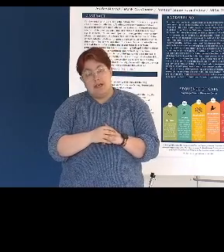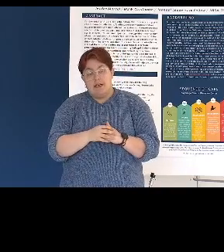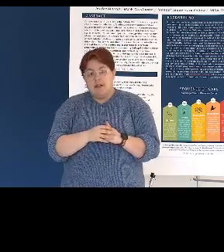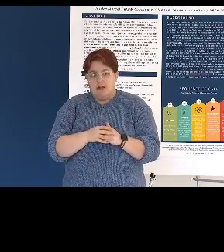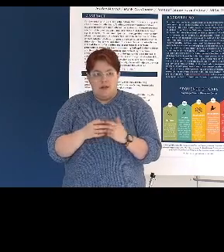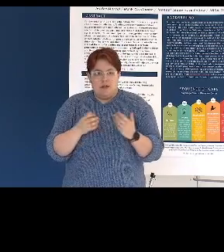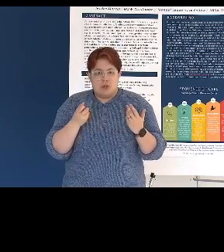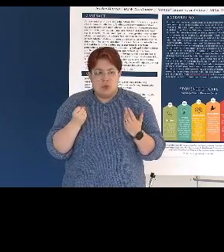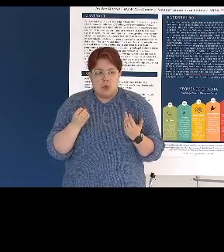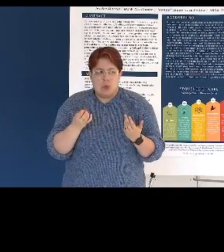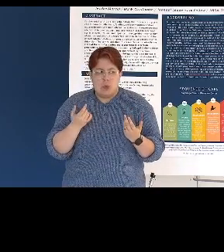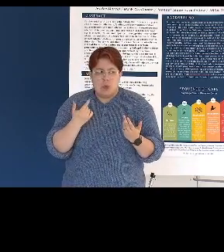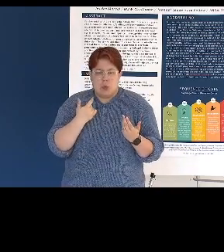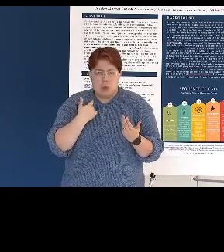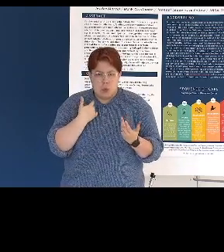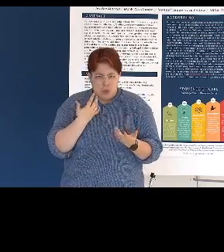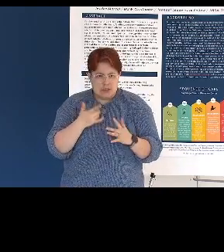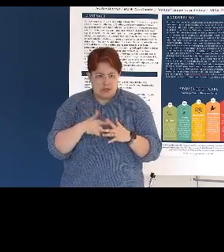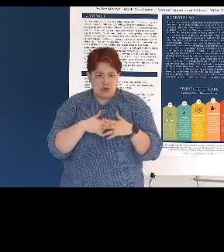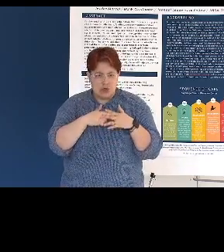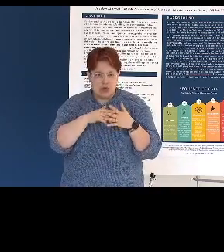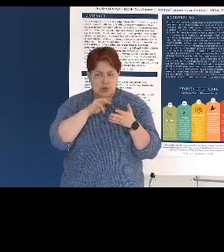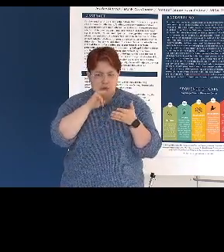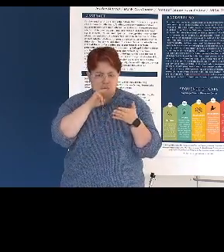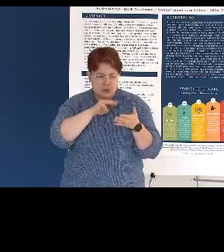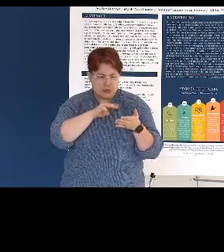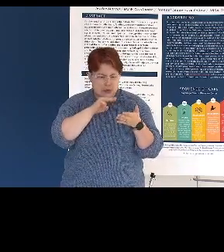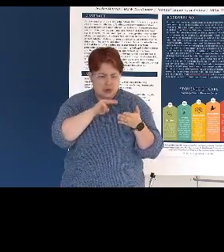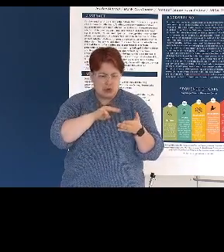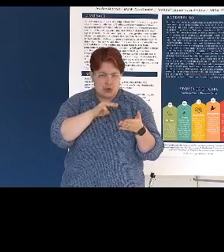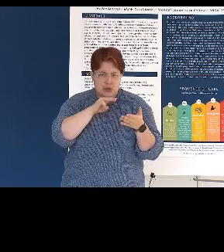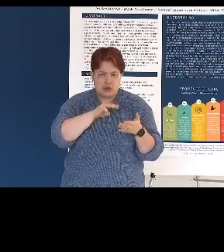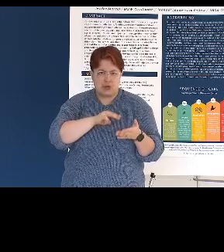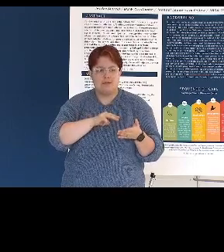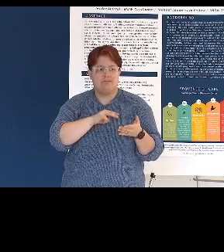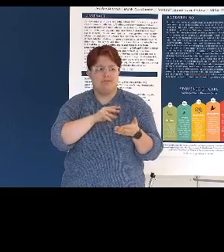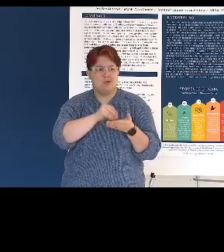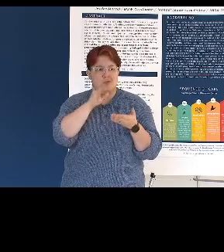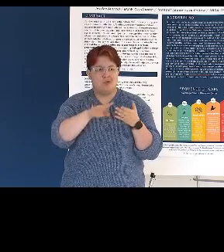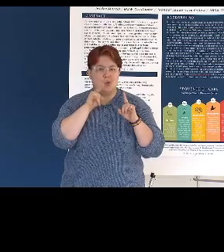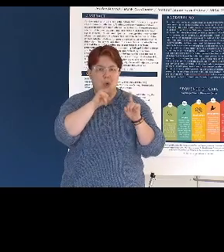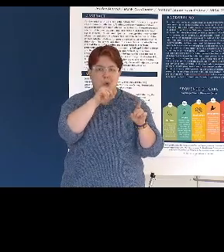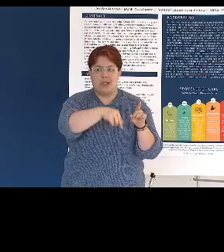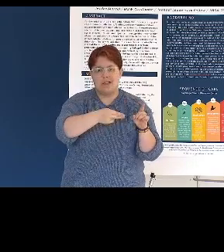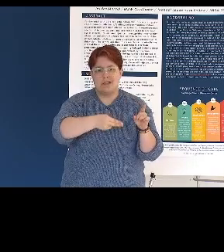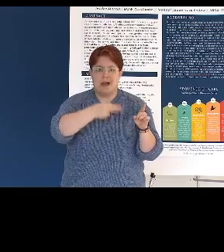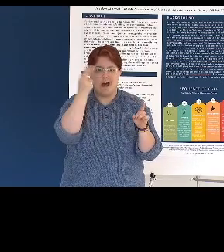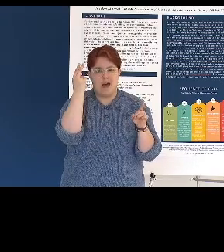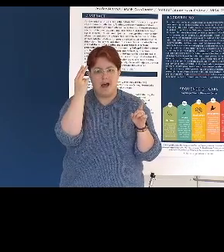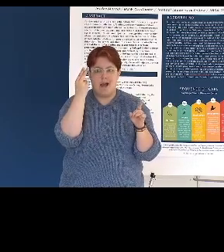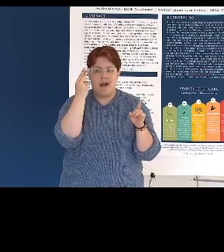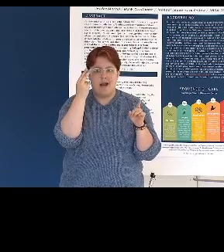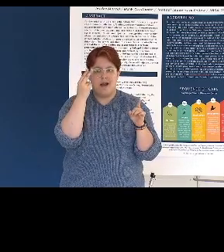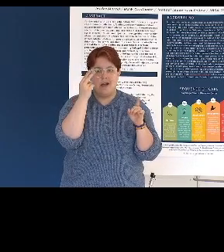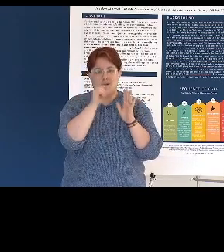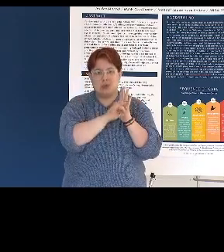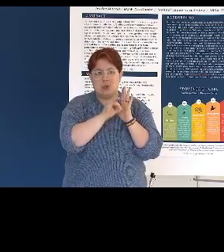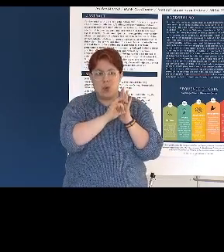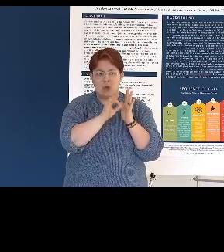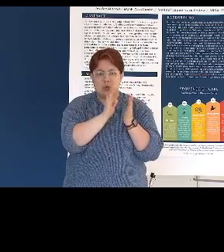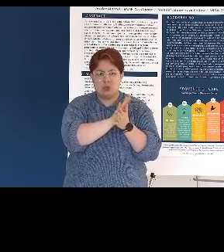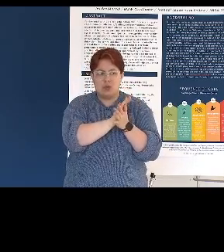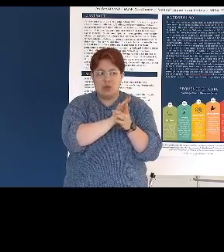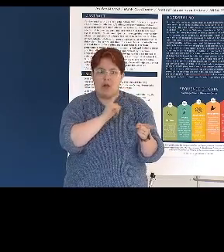So I started researching students who attend these high-achieving schools, and I found that they're actually a